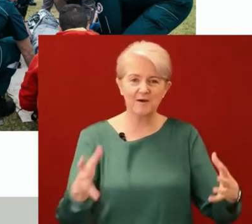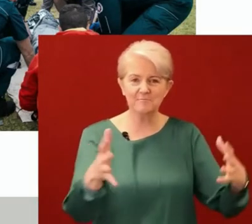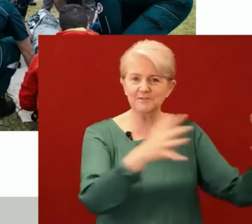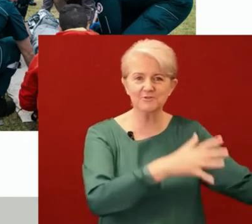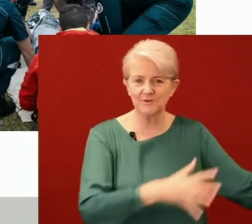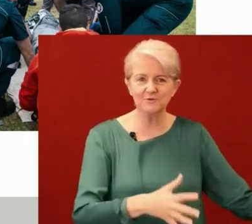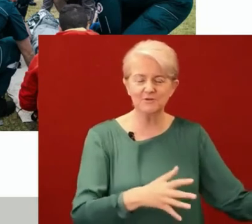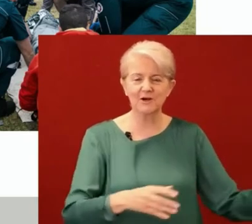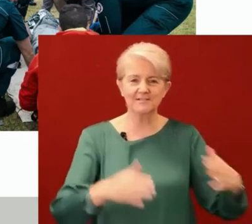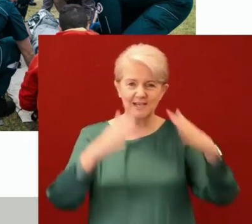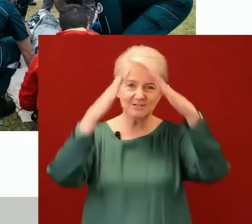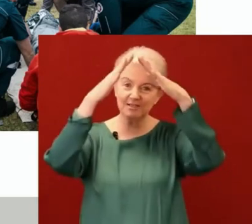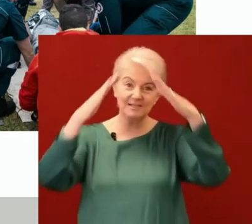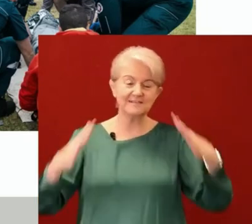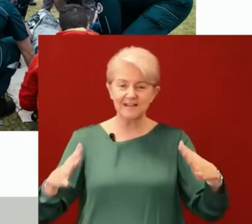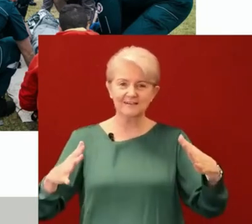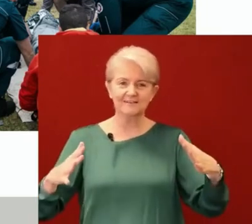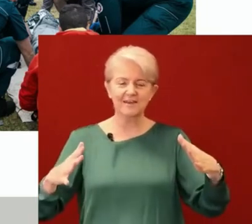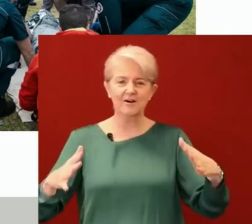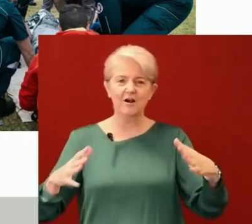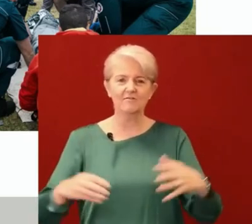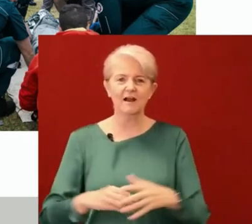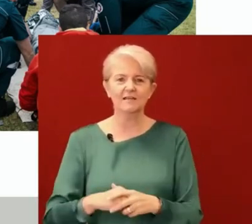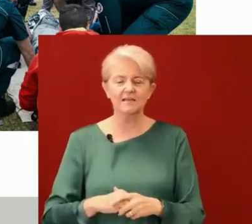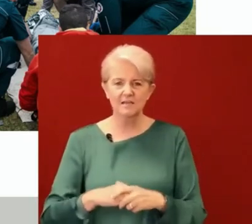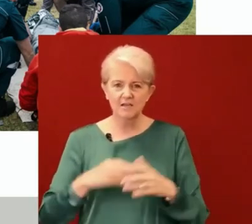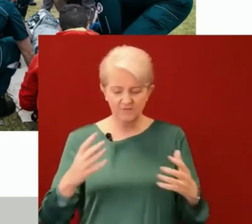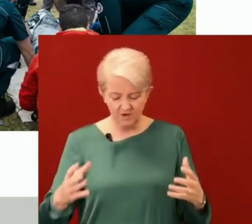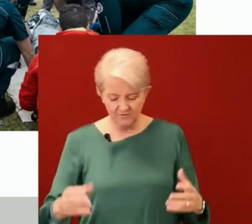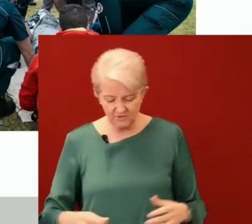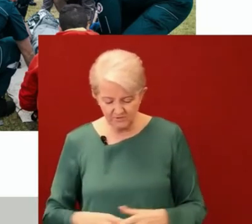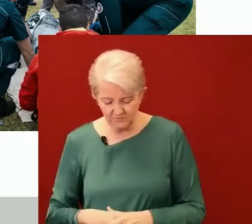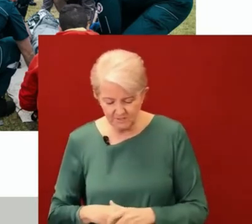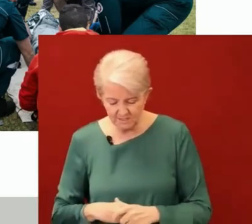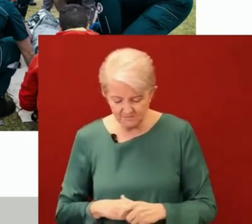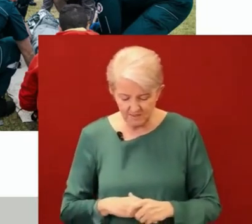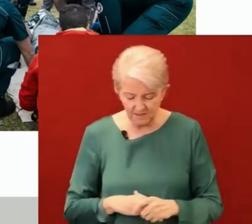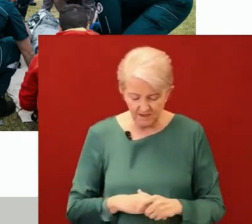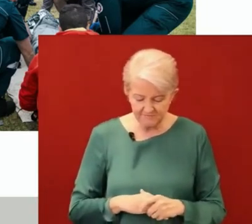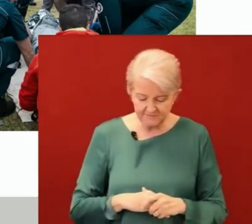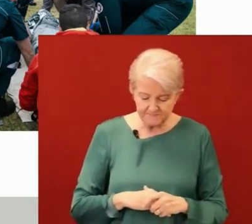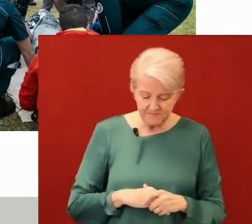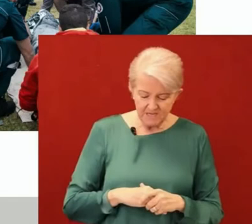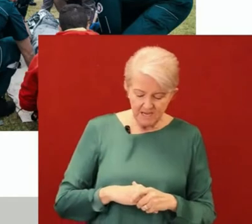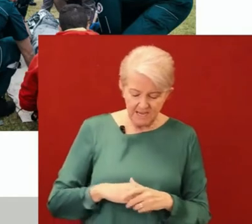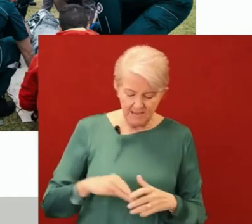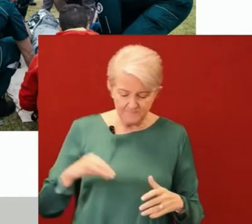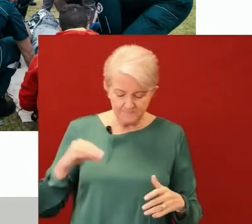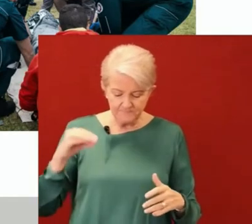a paramilitary organisation in exactly that hierarchy for over 34 years of my life.